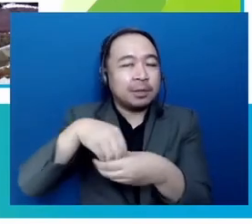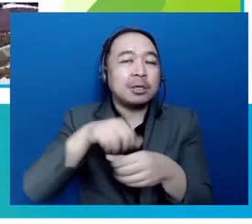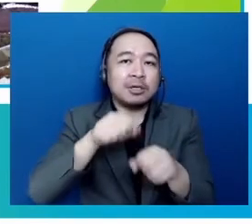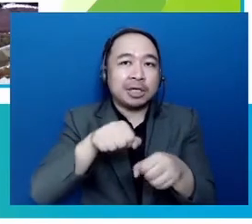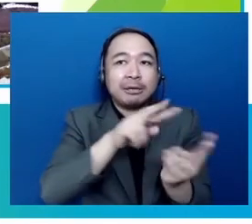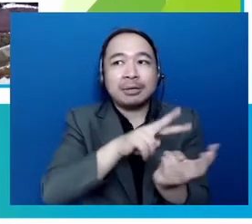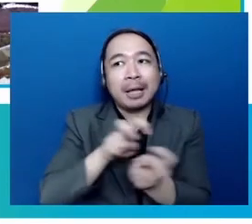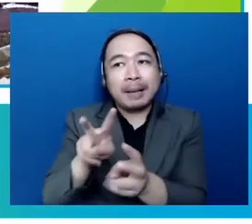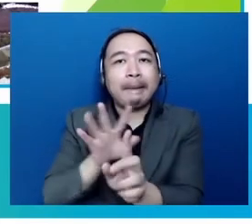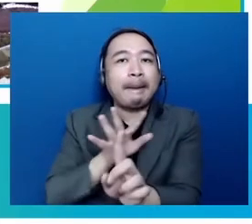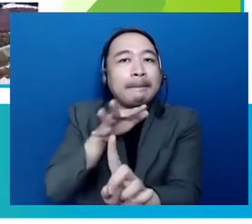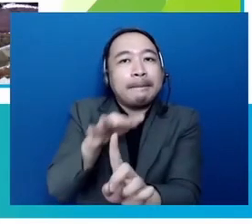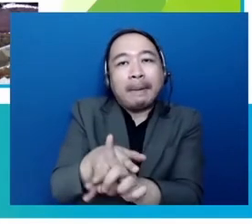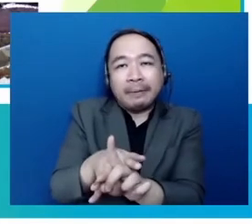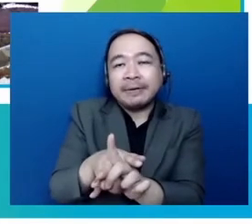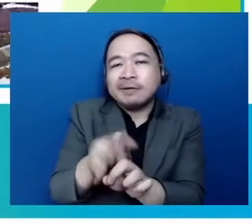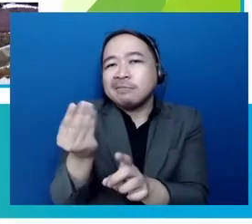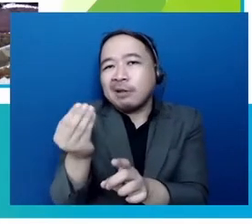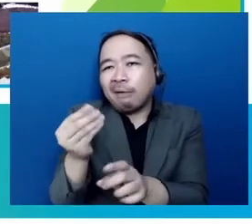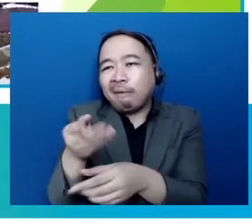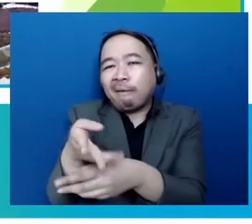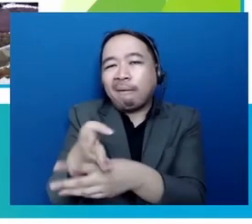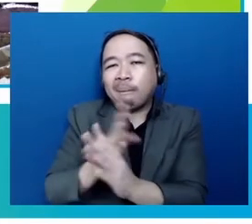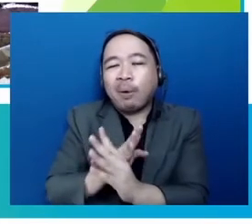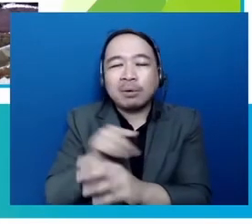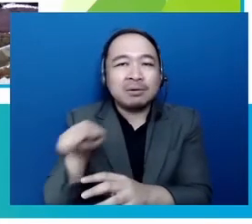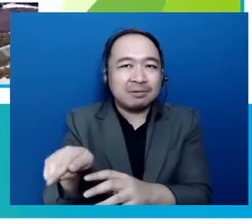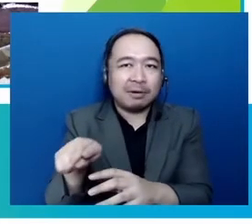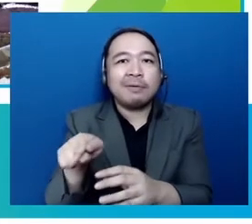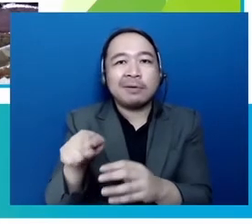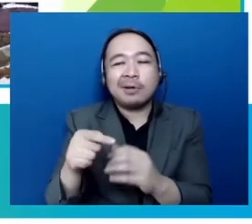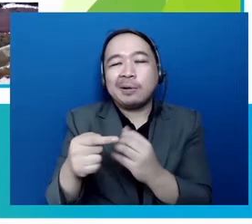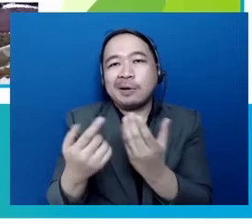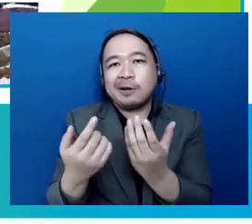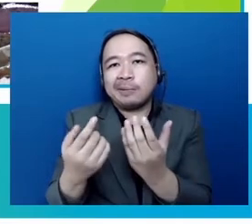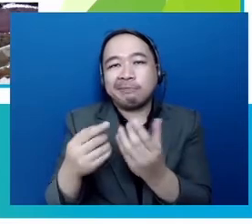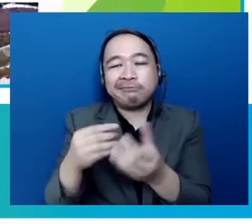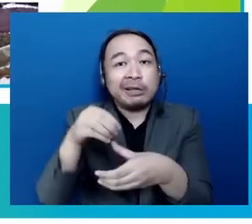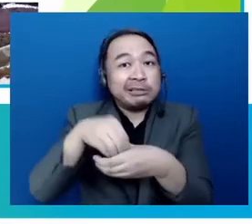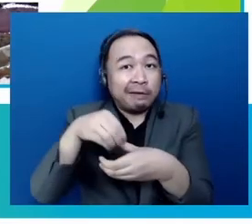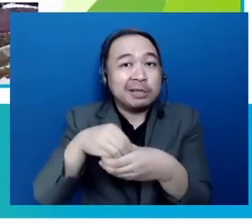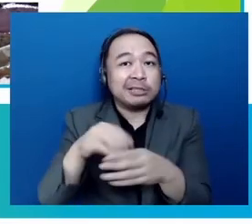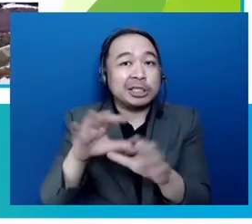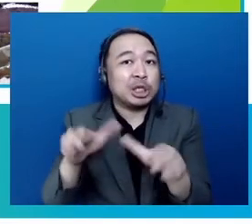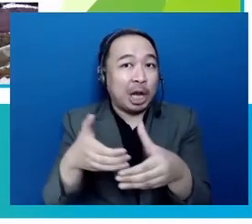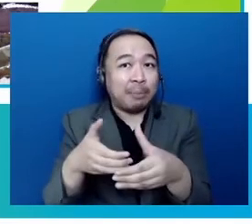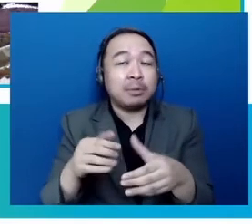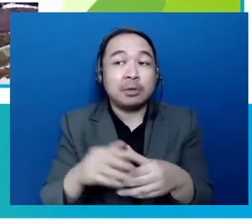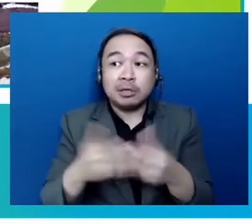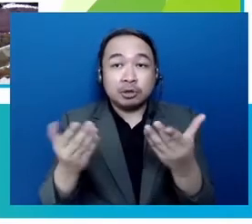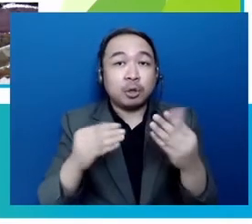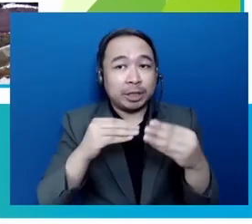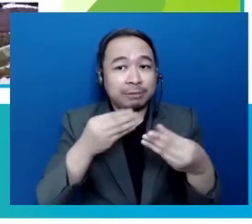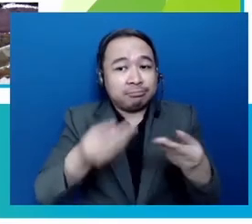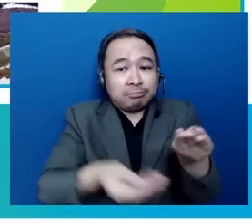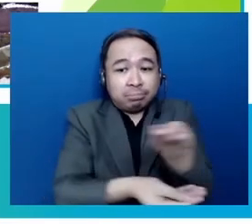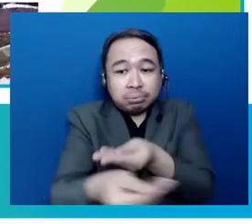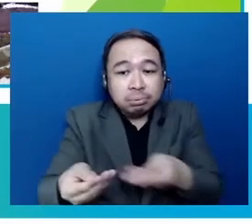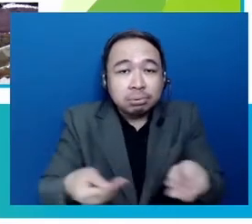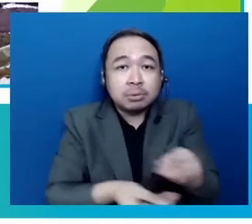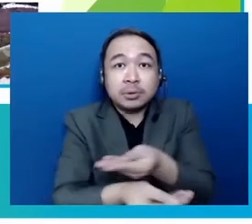loans from the savings club, revolving funds. Normally, women applied for loan to start